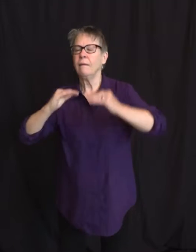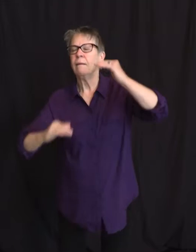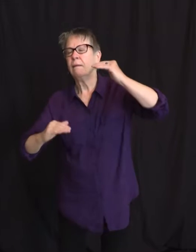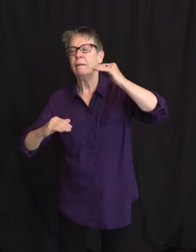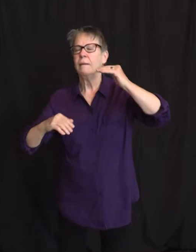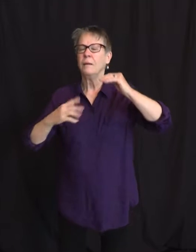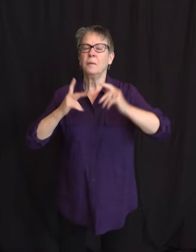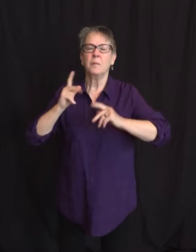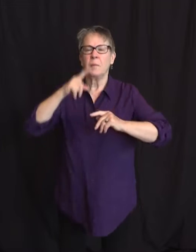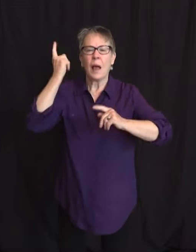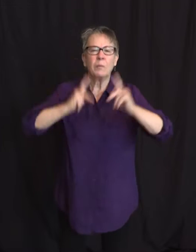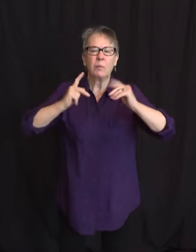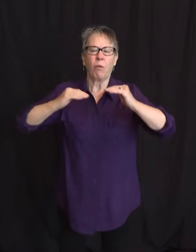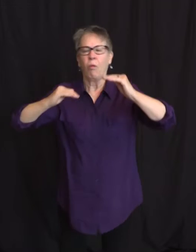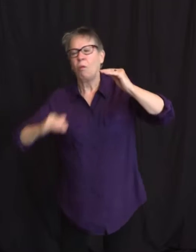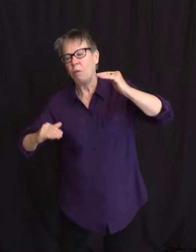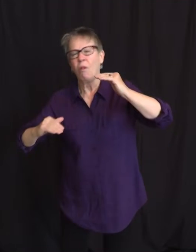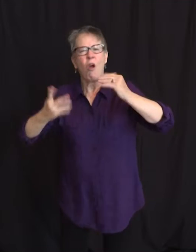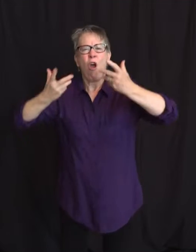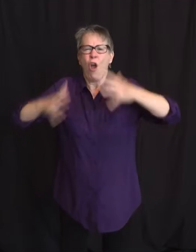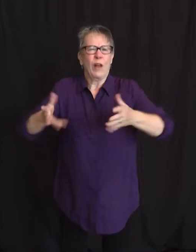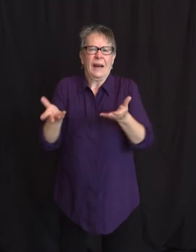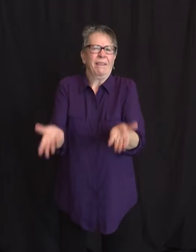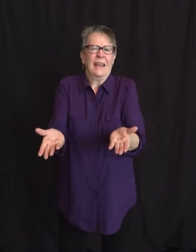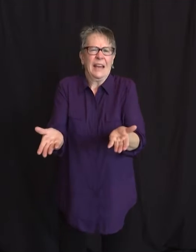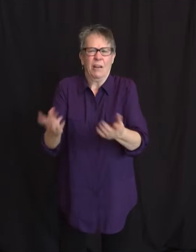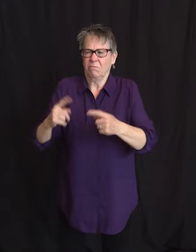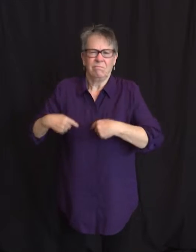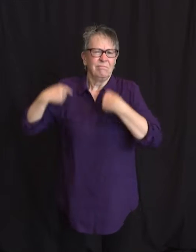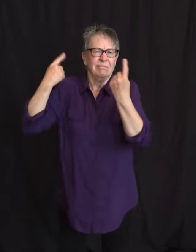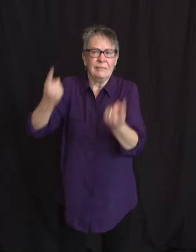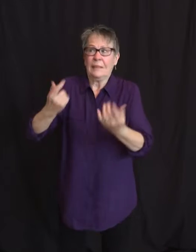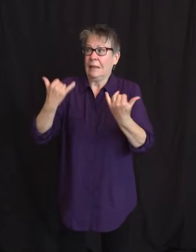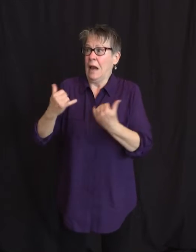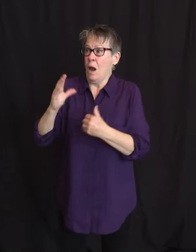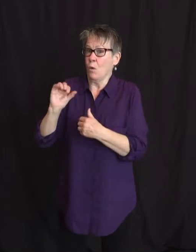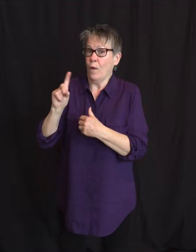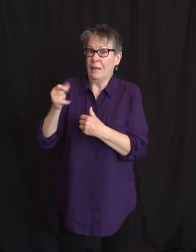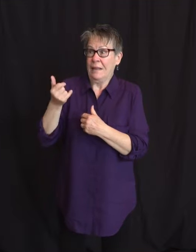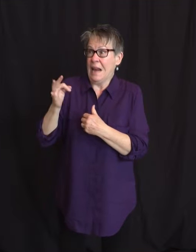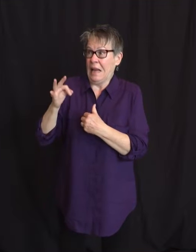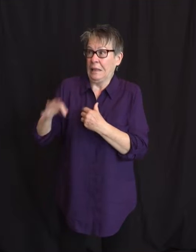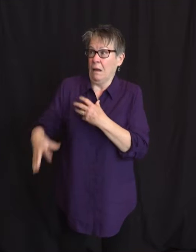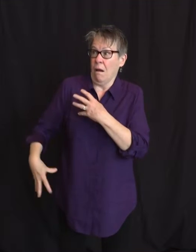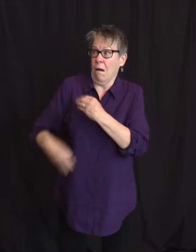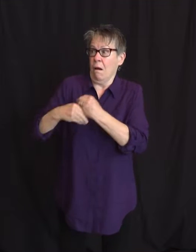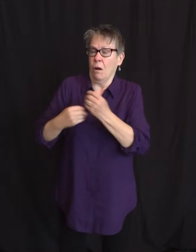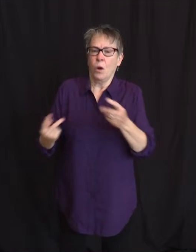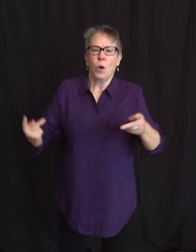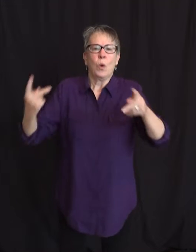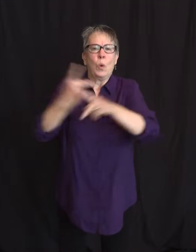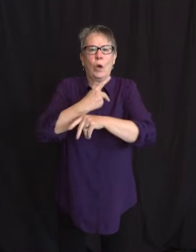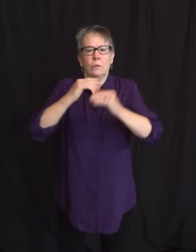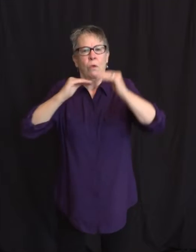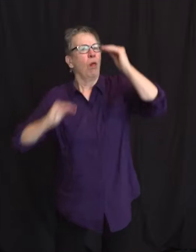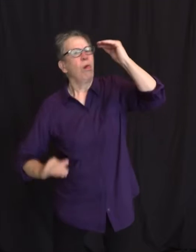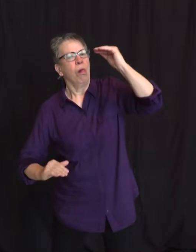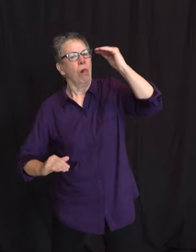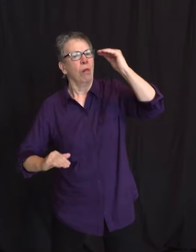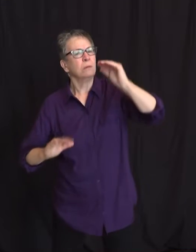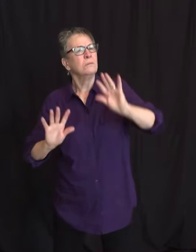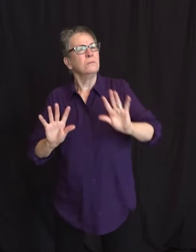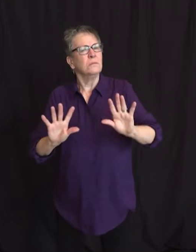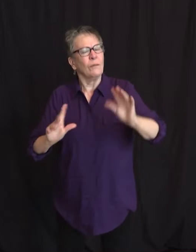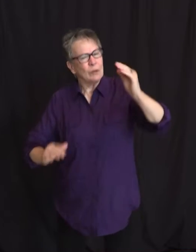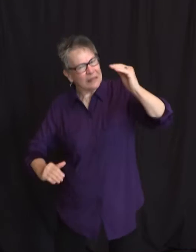we are committed to doing just that. We will also ensure that our road back merges with those being traveled by our regional